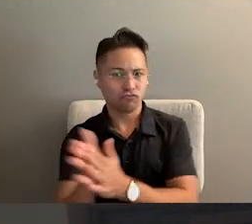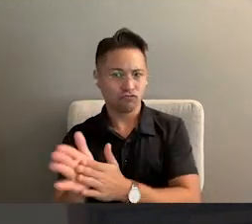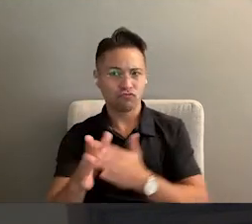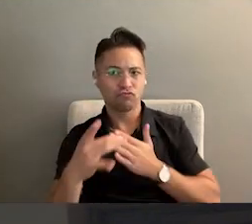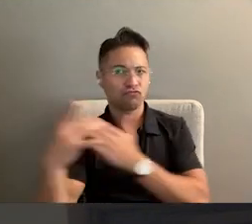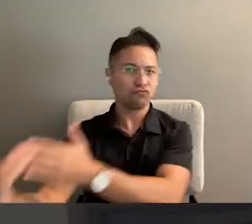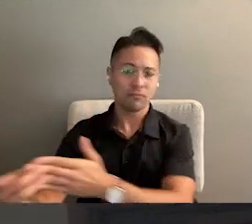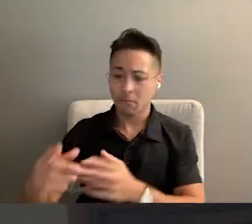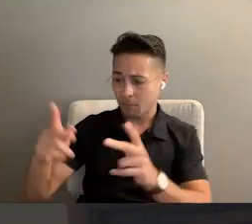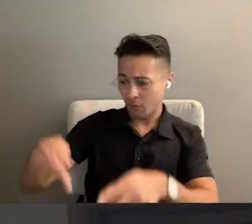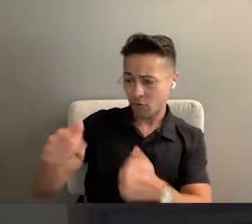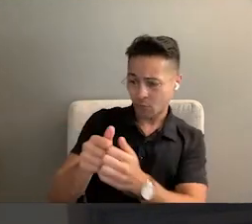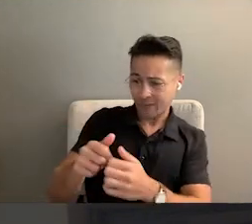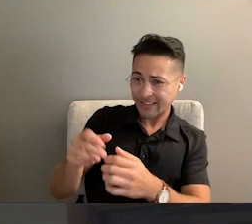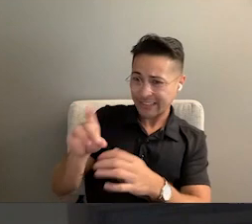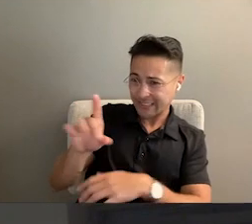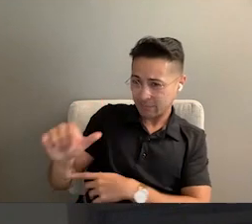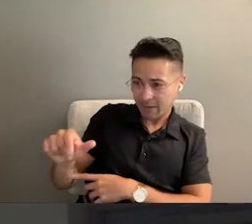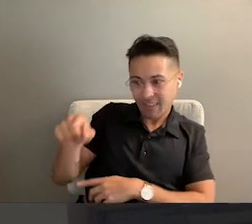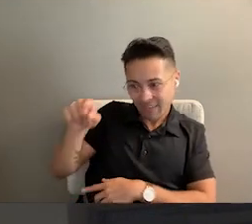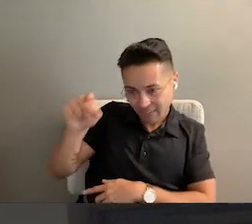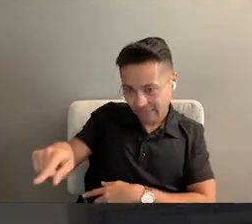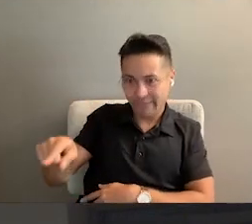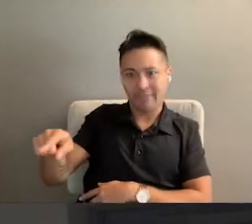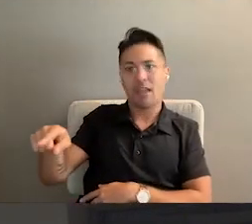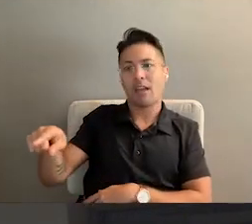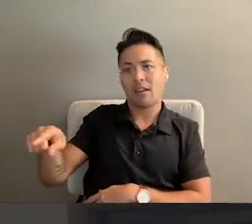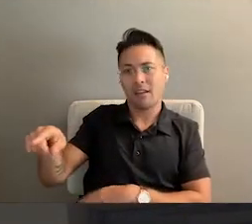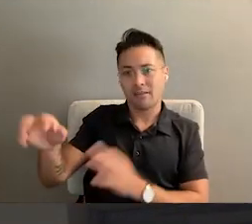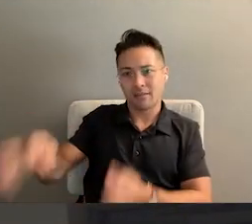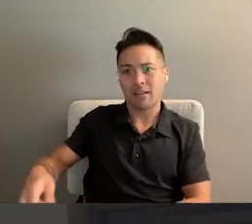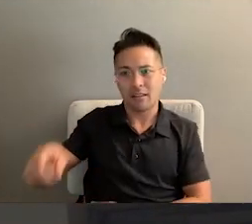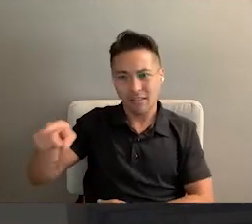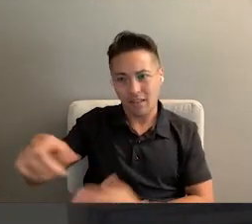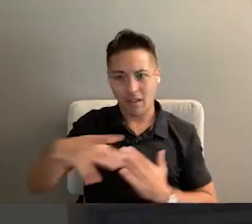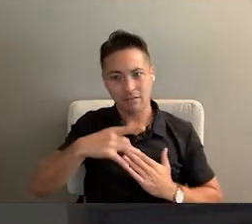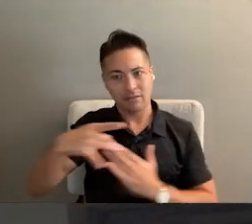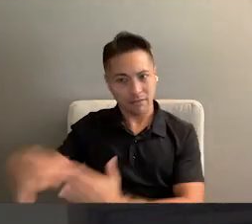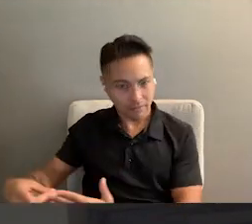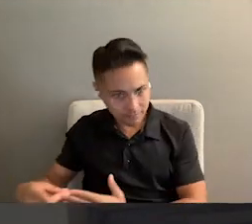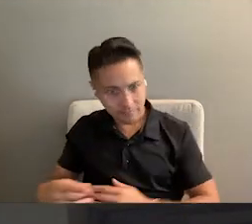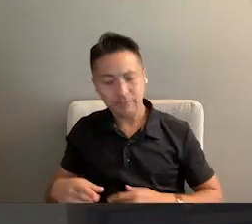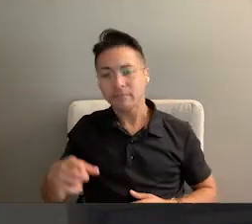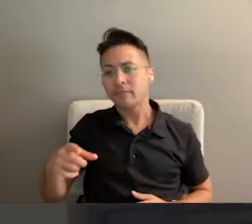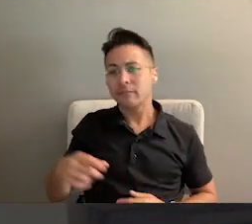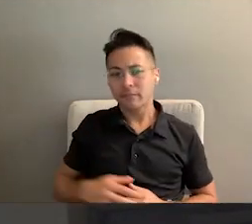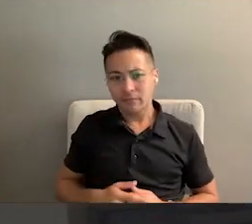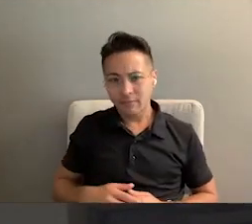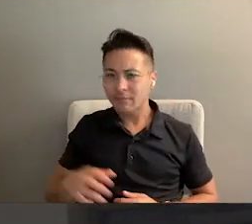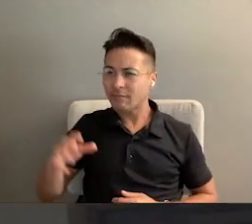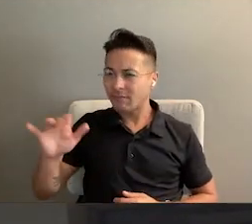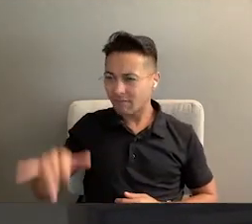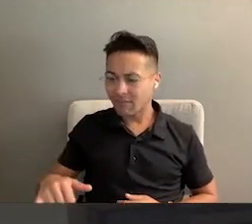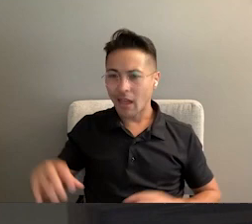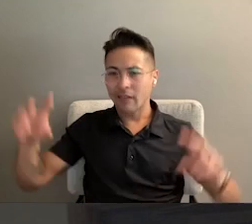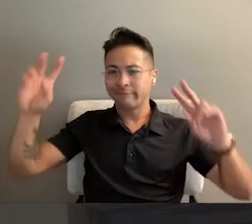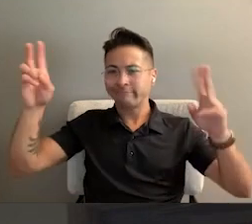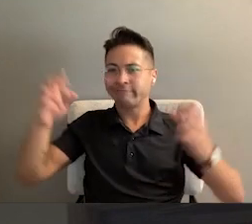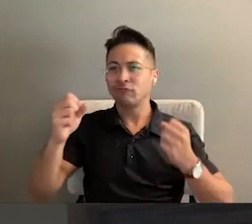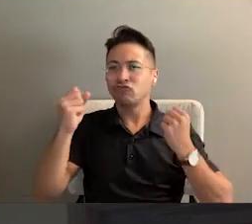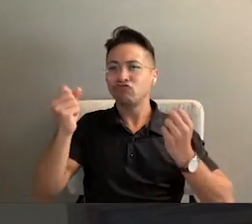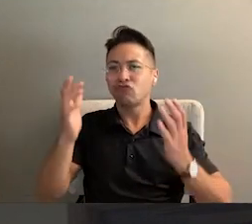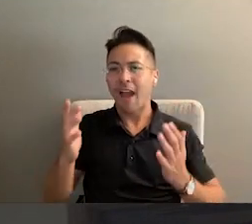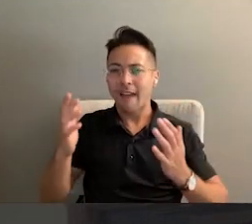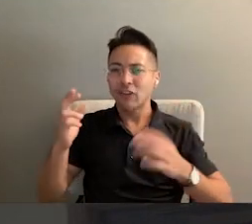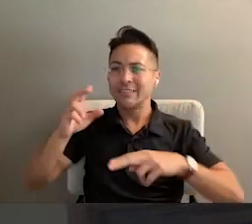participant-driven. That means that the person with a disability is the person in the driver's seat. They are the ones